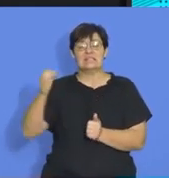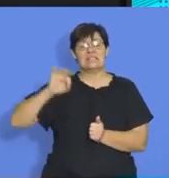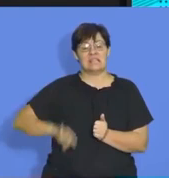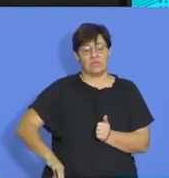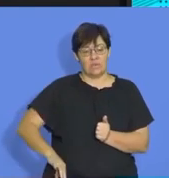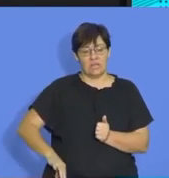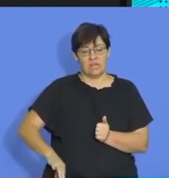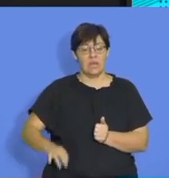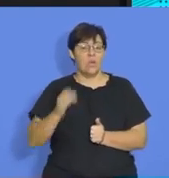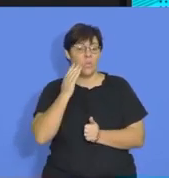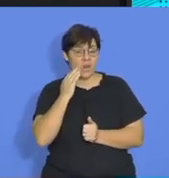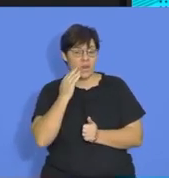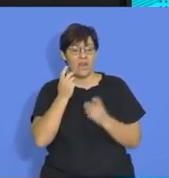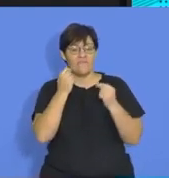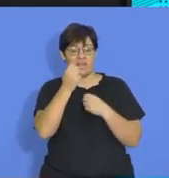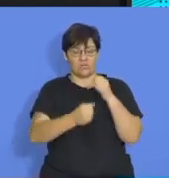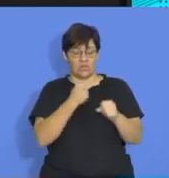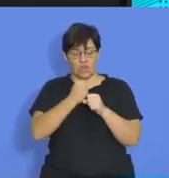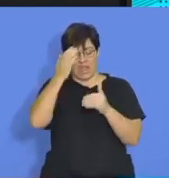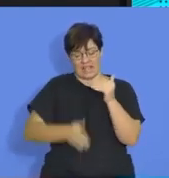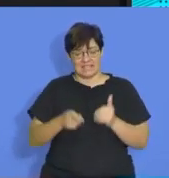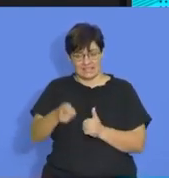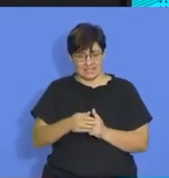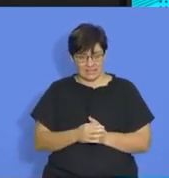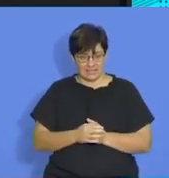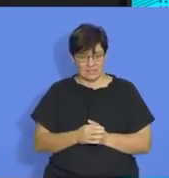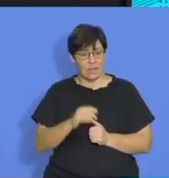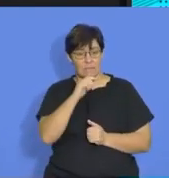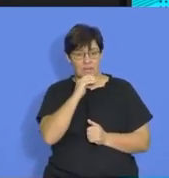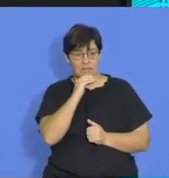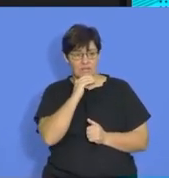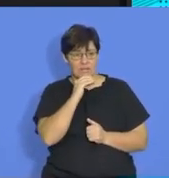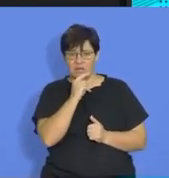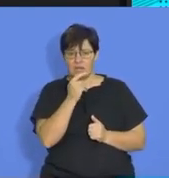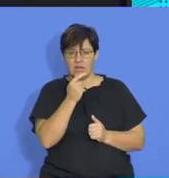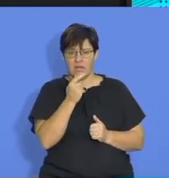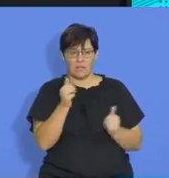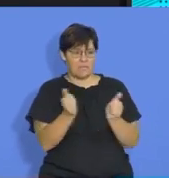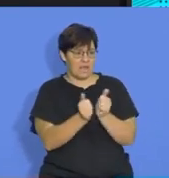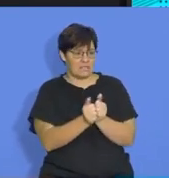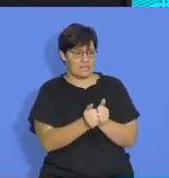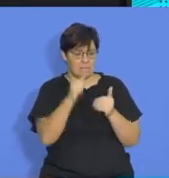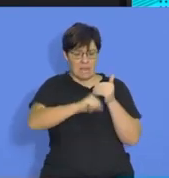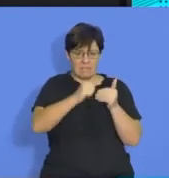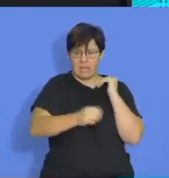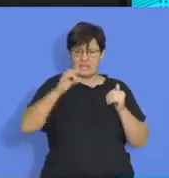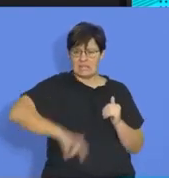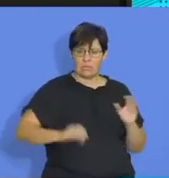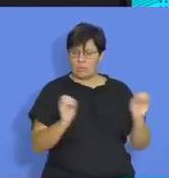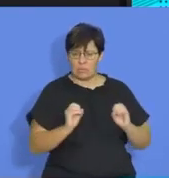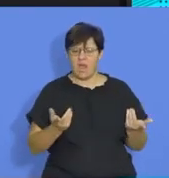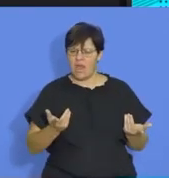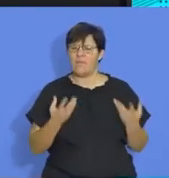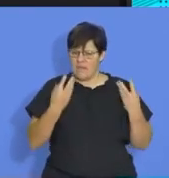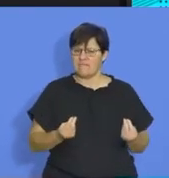we only allocate salary at the end of the financial year. Now, does that mean the partners don't withdraw